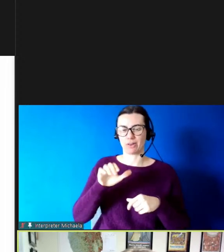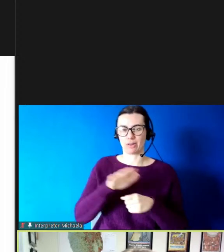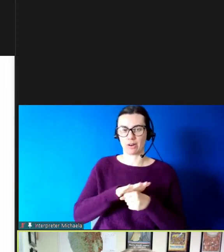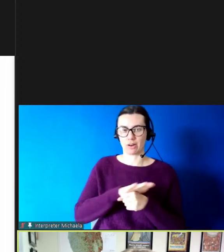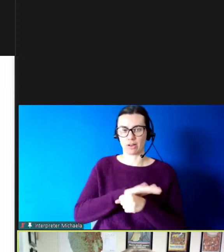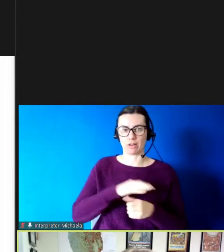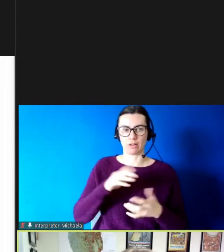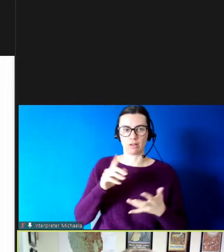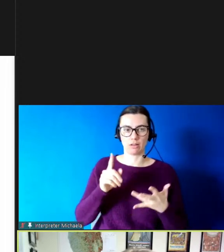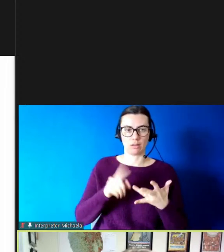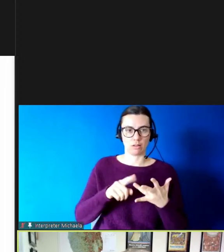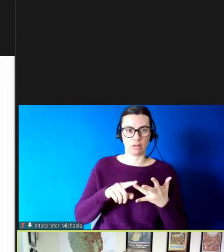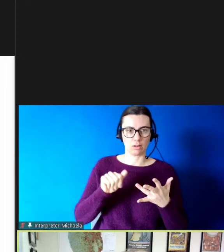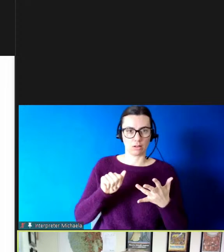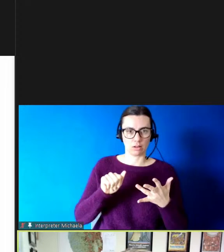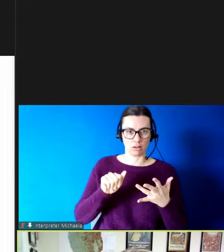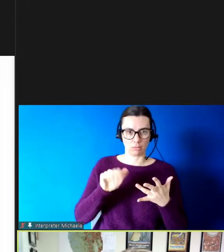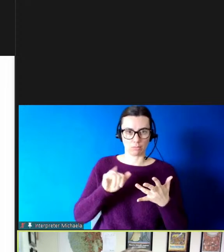is in